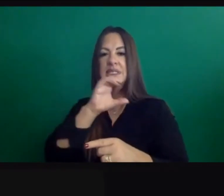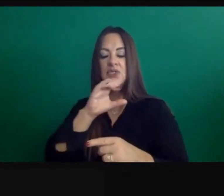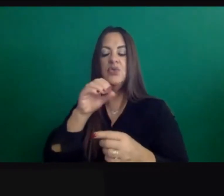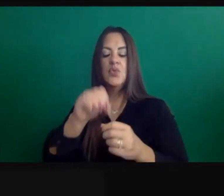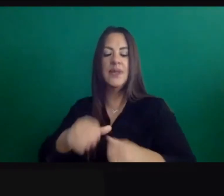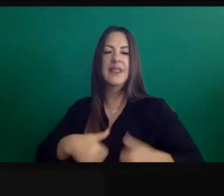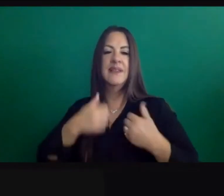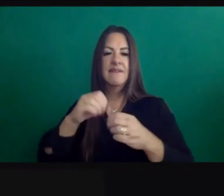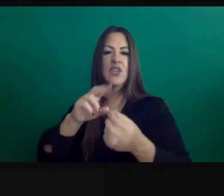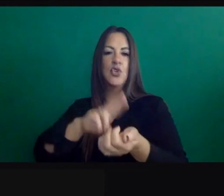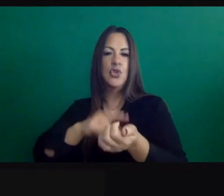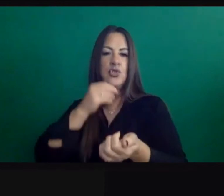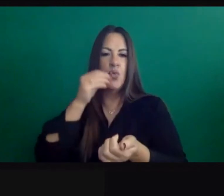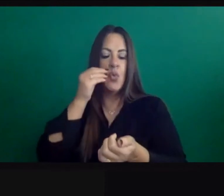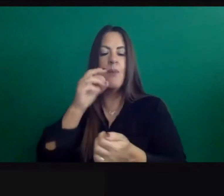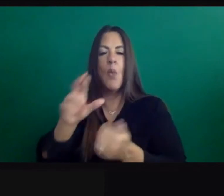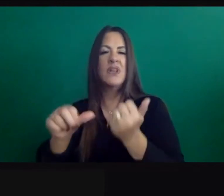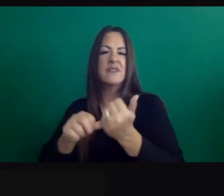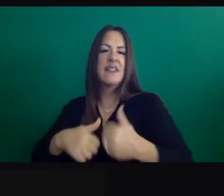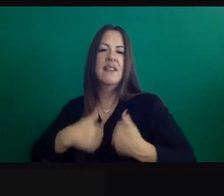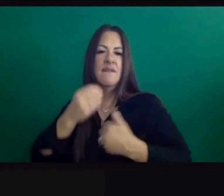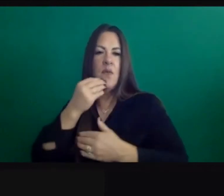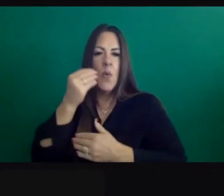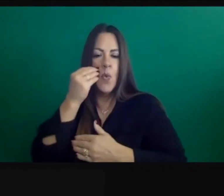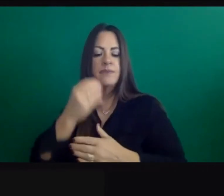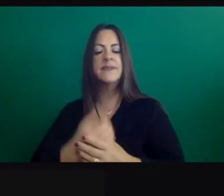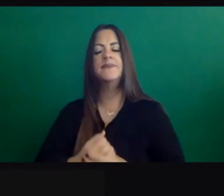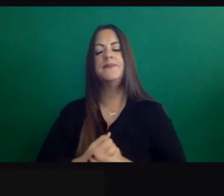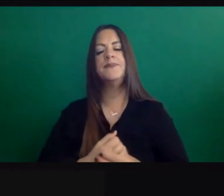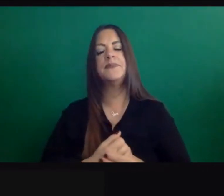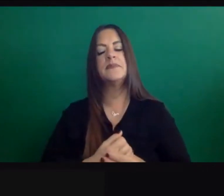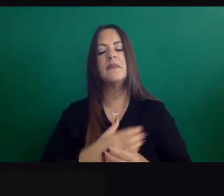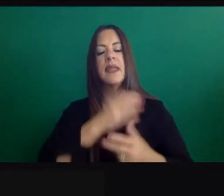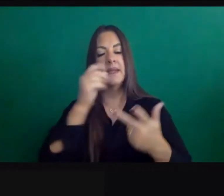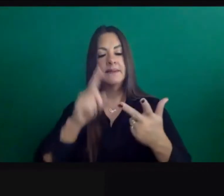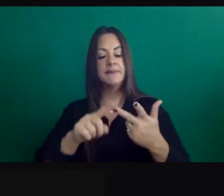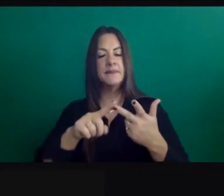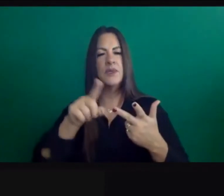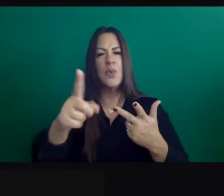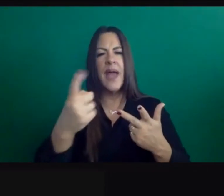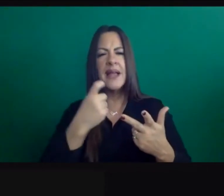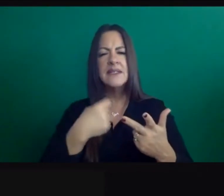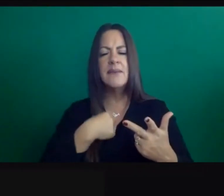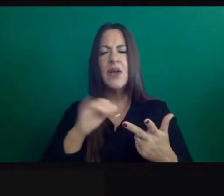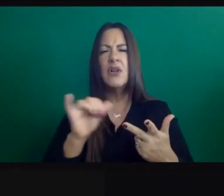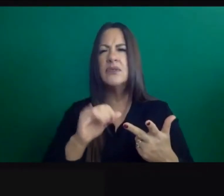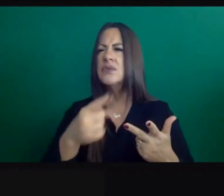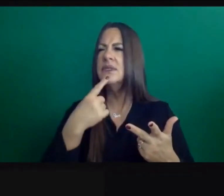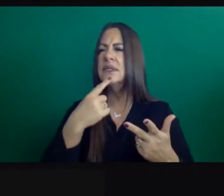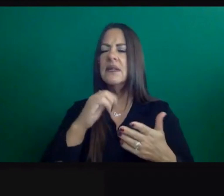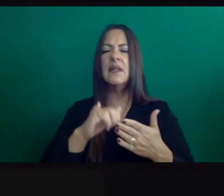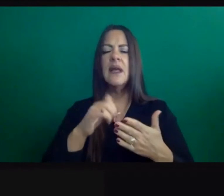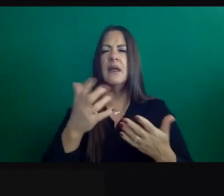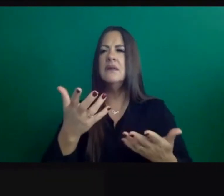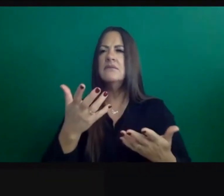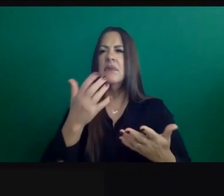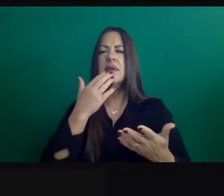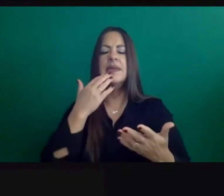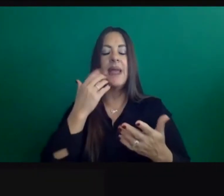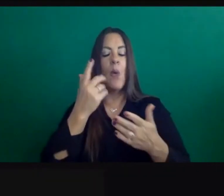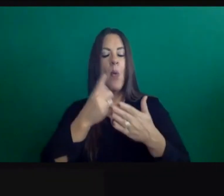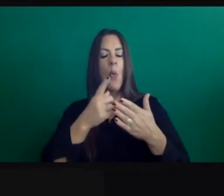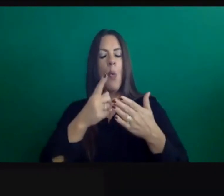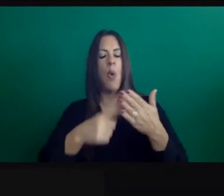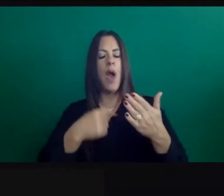Oh, before we go to the next question, what would I say to individuals who want to know what they